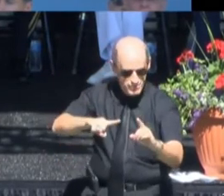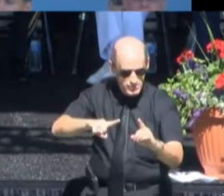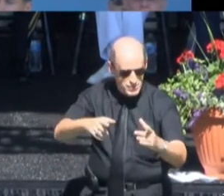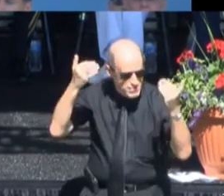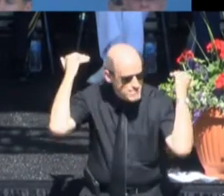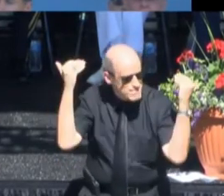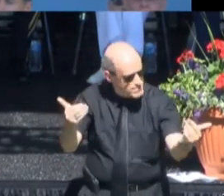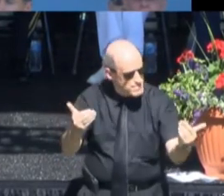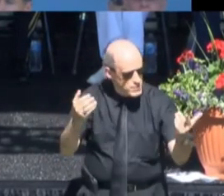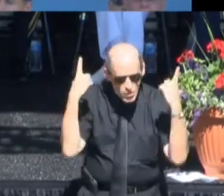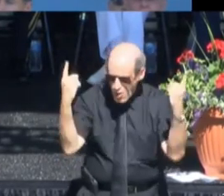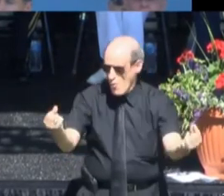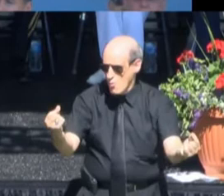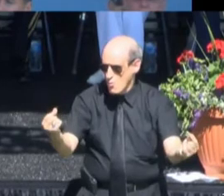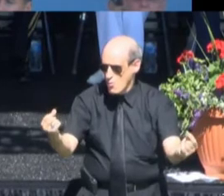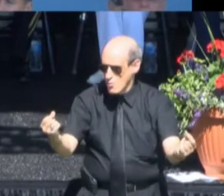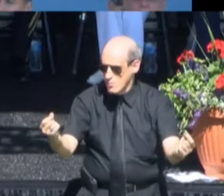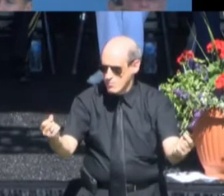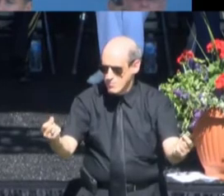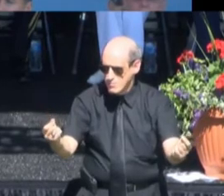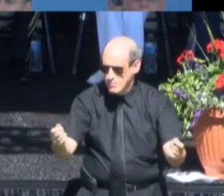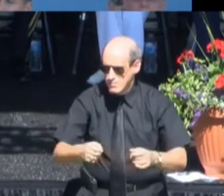So let's get on your way.